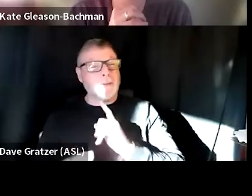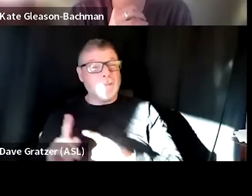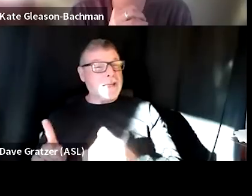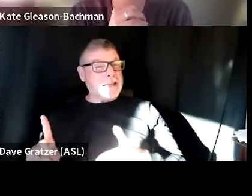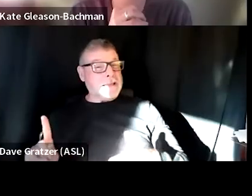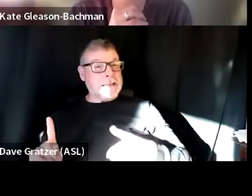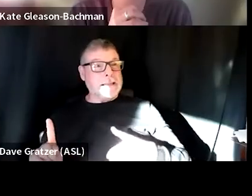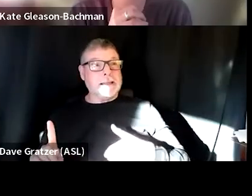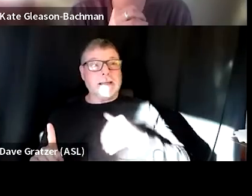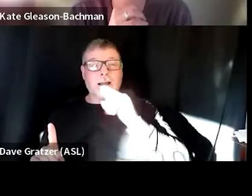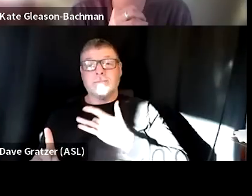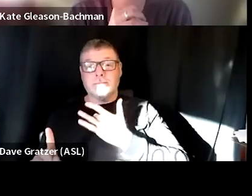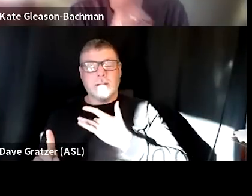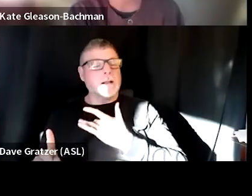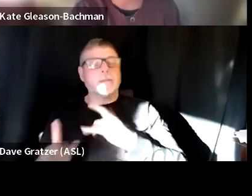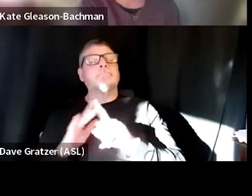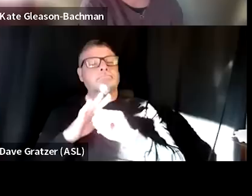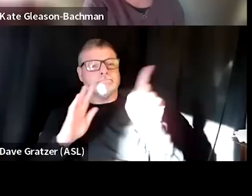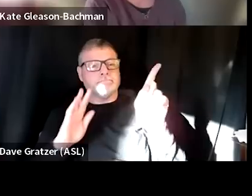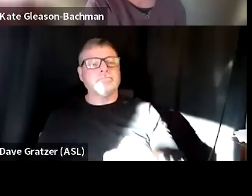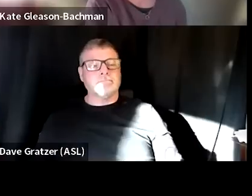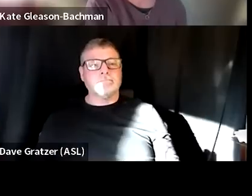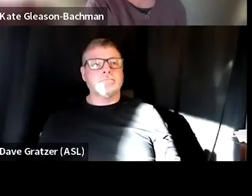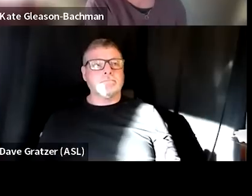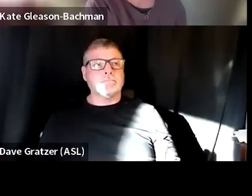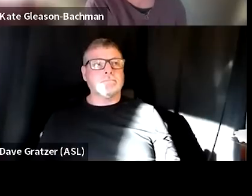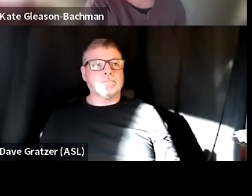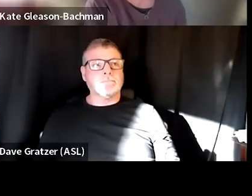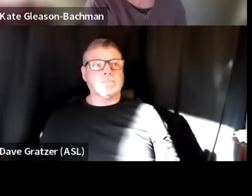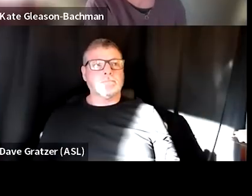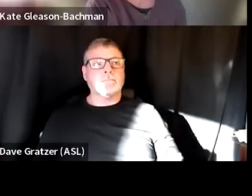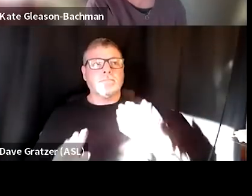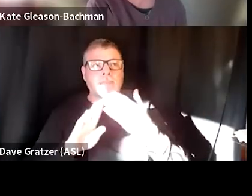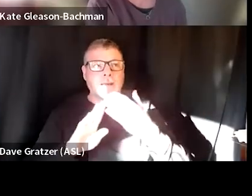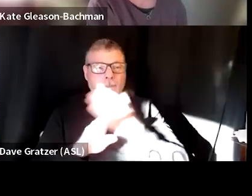feeling it, just walk away. Push it, leave before it gets